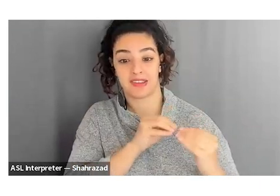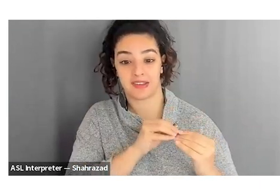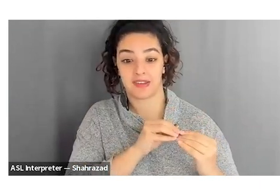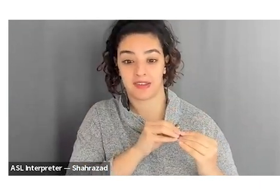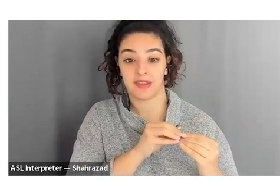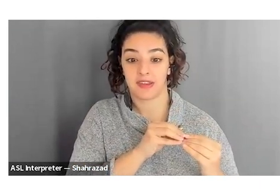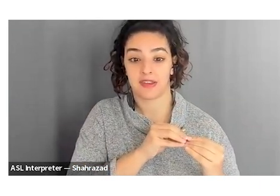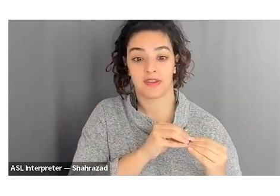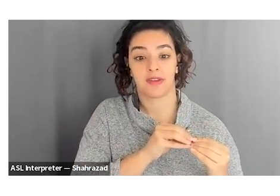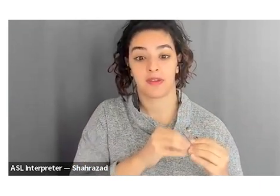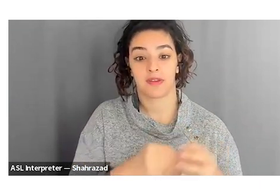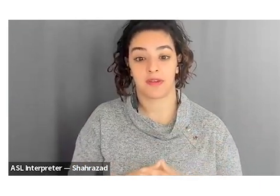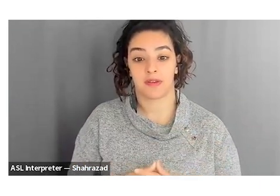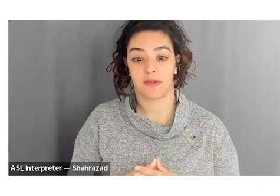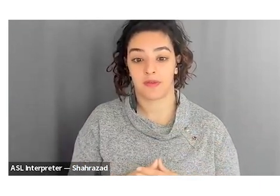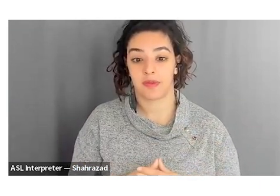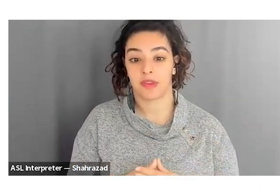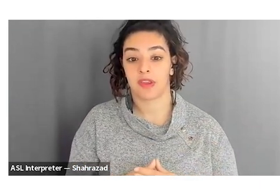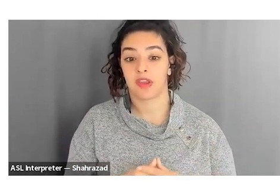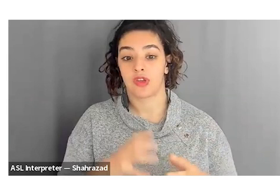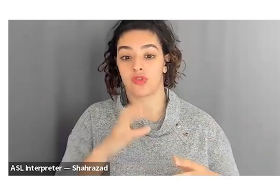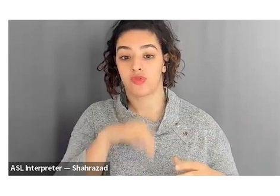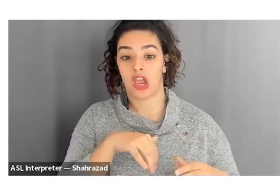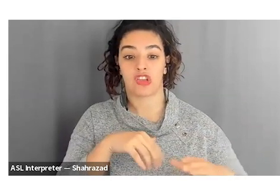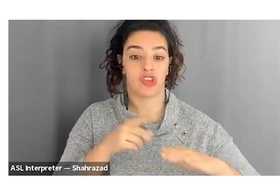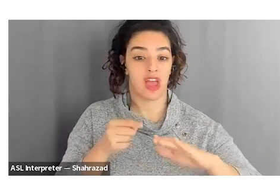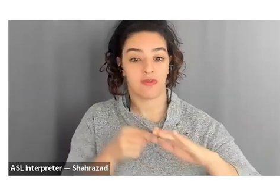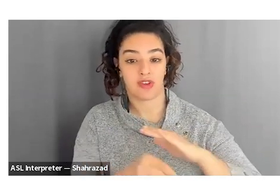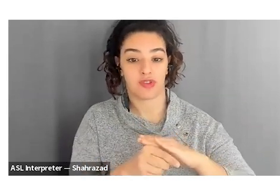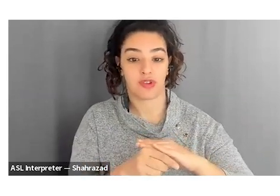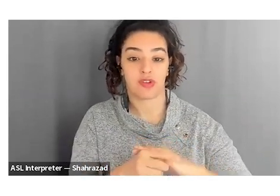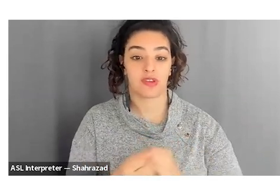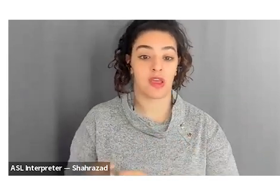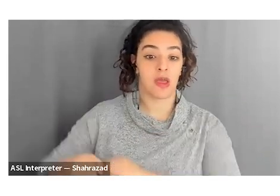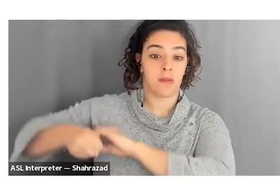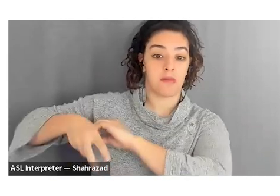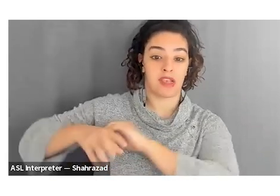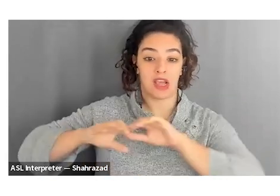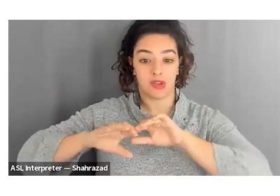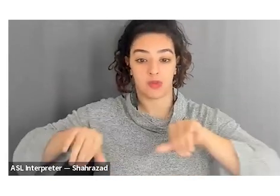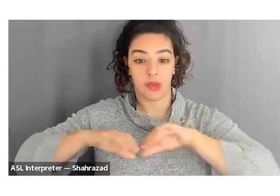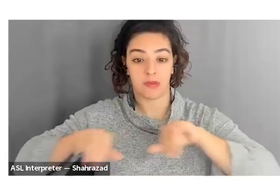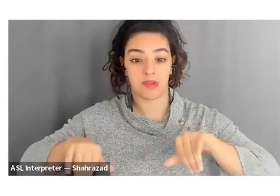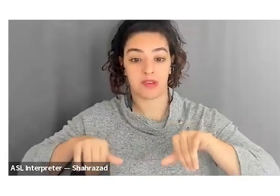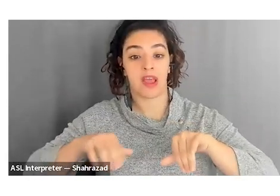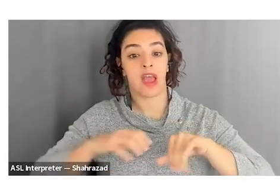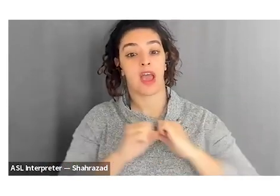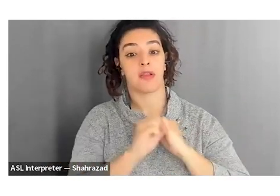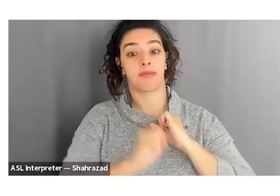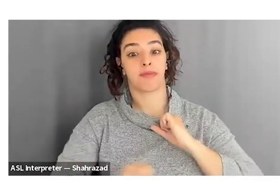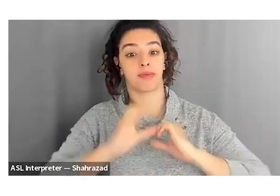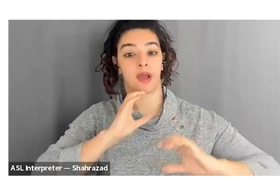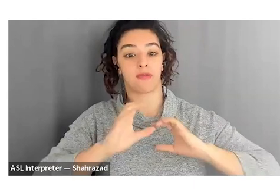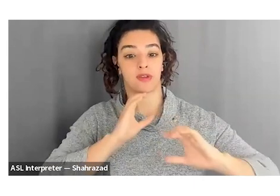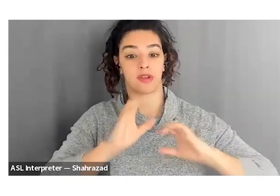swims, and rambling conversations." And I'm wearing these amazing gold sequin shorts because why not? Next